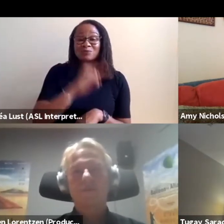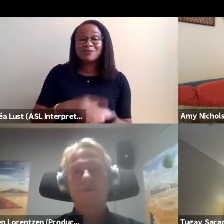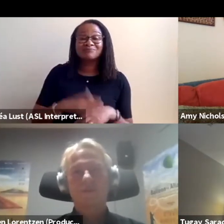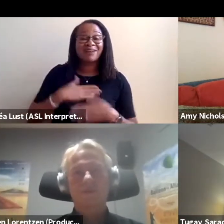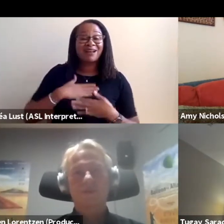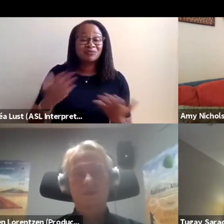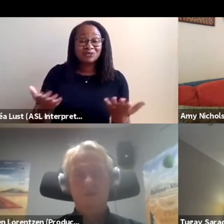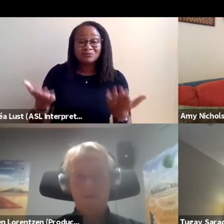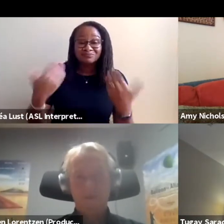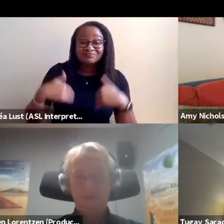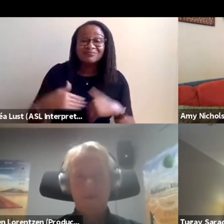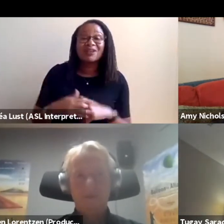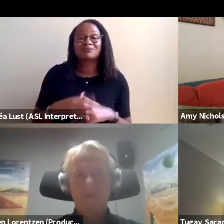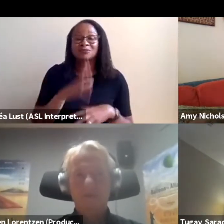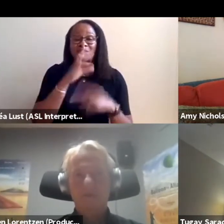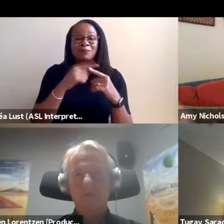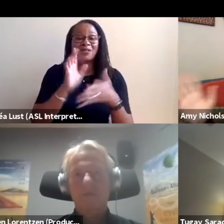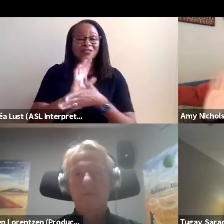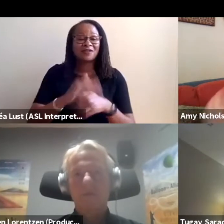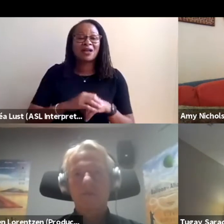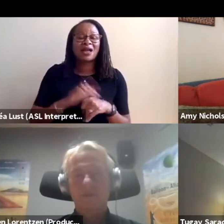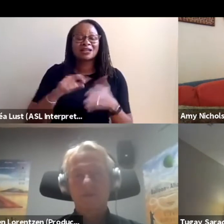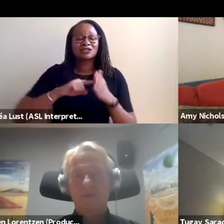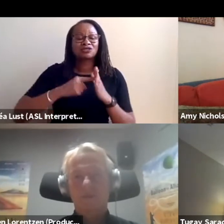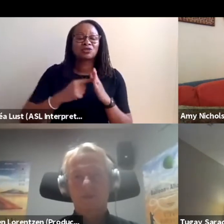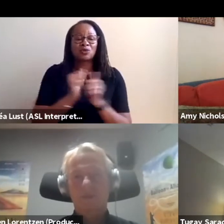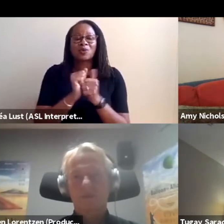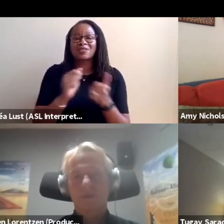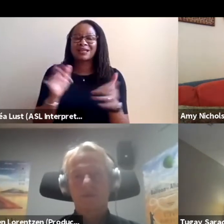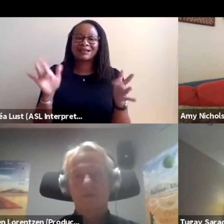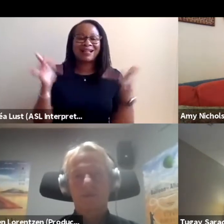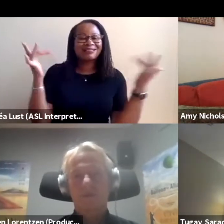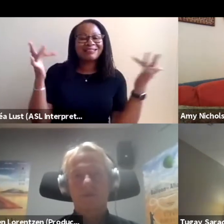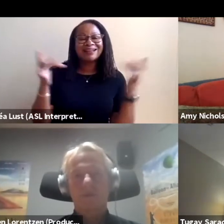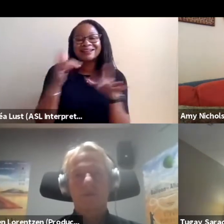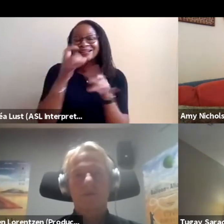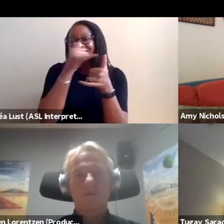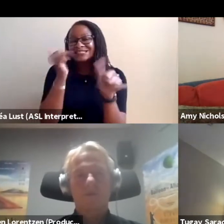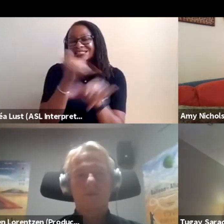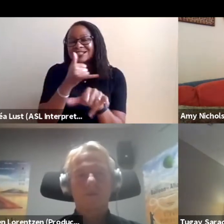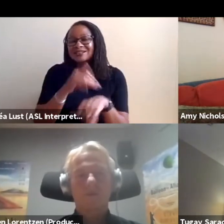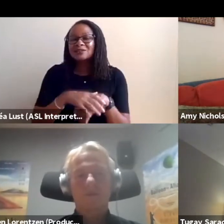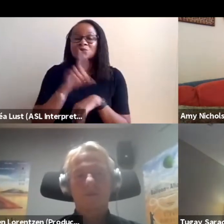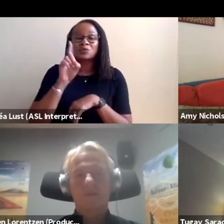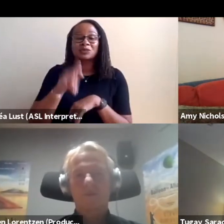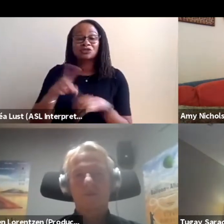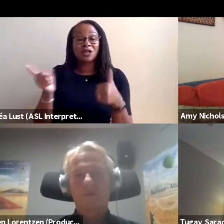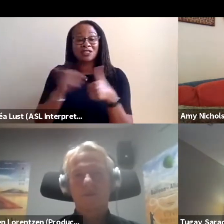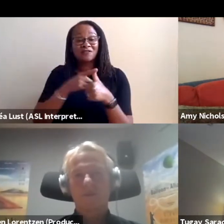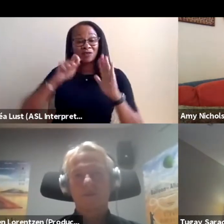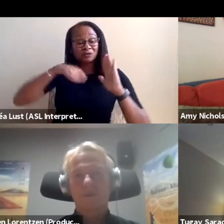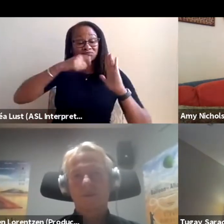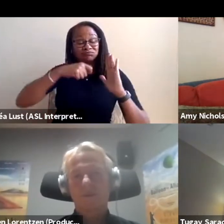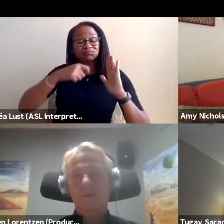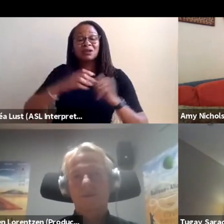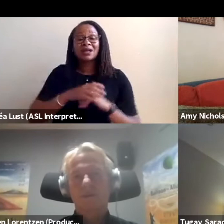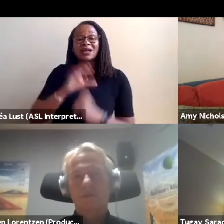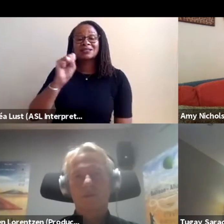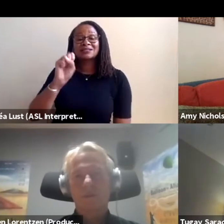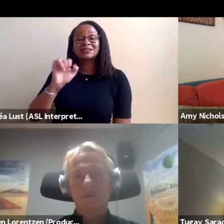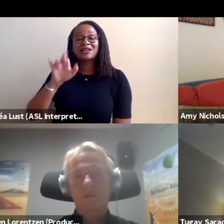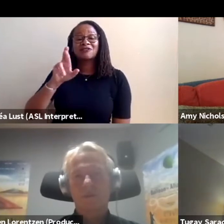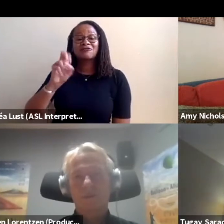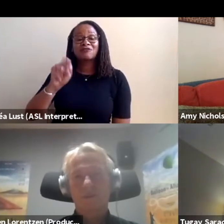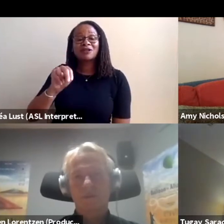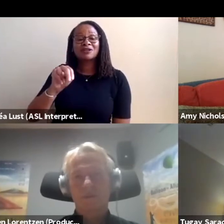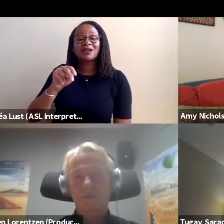with sort of a silly, light question. I want to start with the very first shot of the film. Seyran, your cat. I